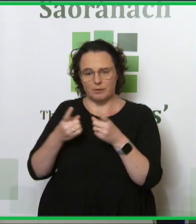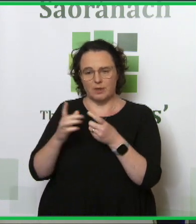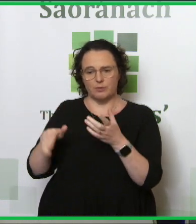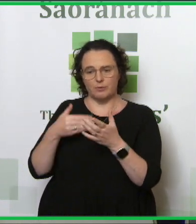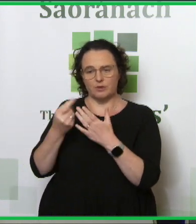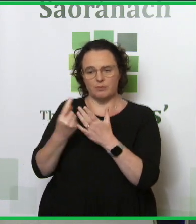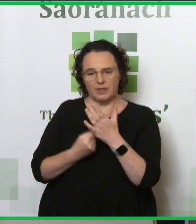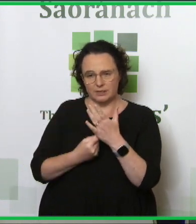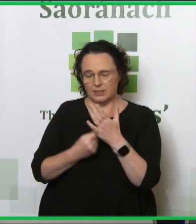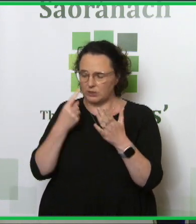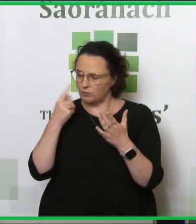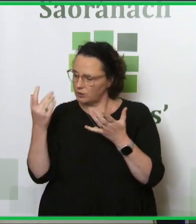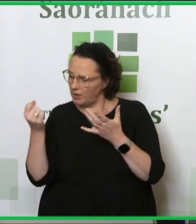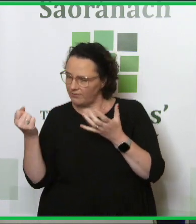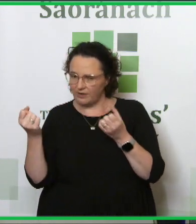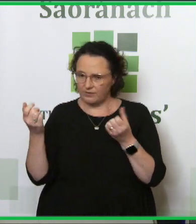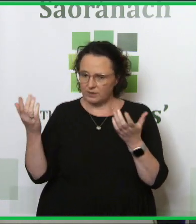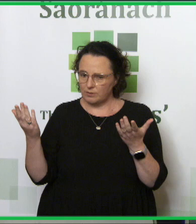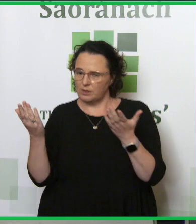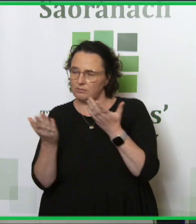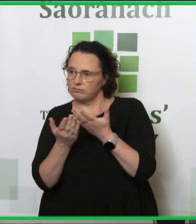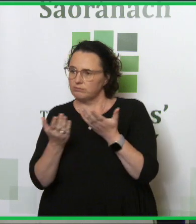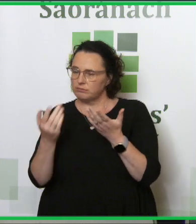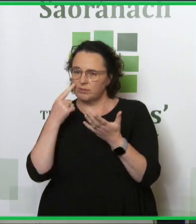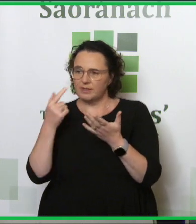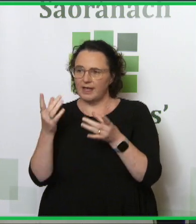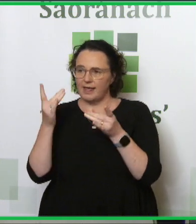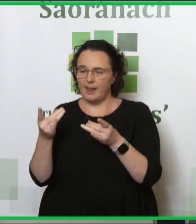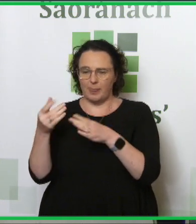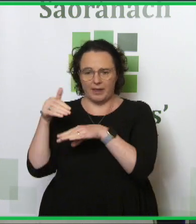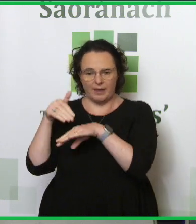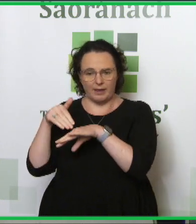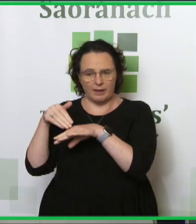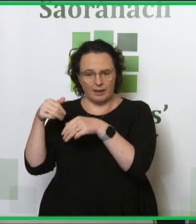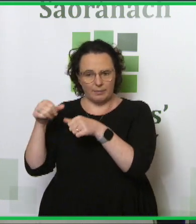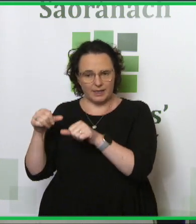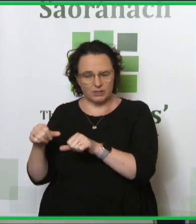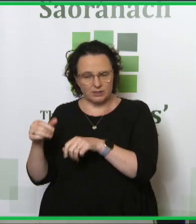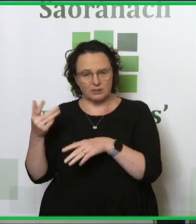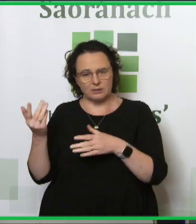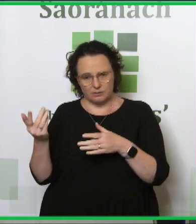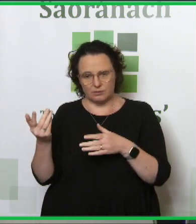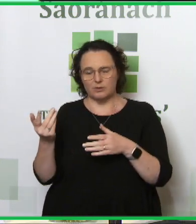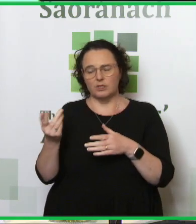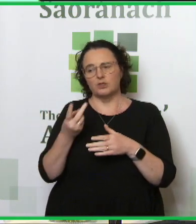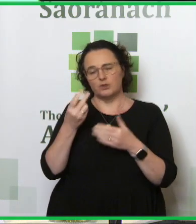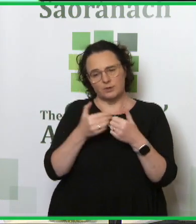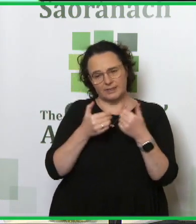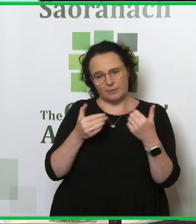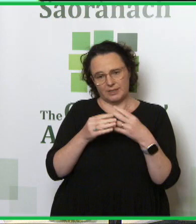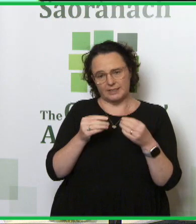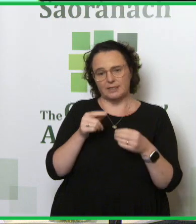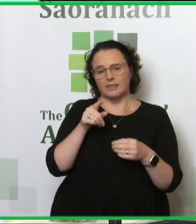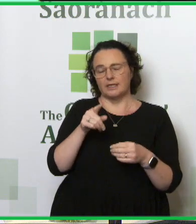they should cross-reference it with the sort of the health implications. So they are two different things. Yeah, and it is encouraging any policy